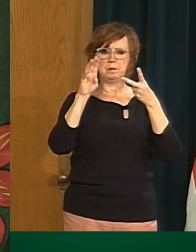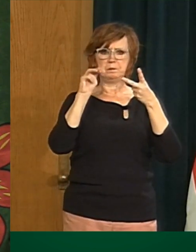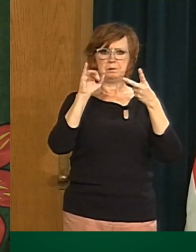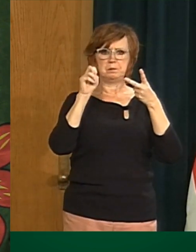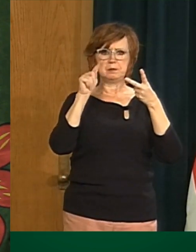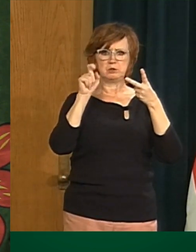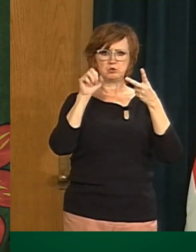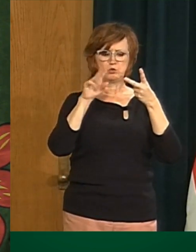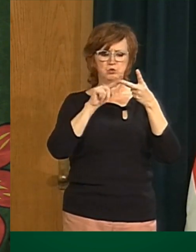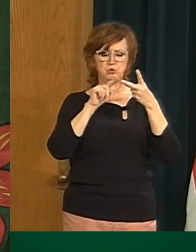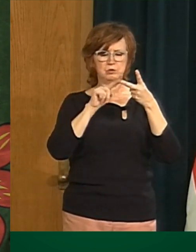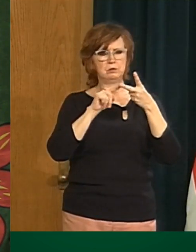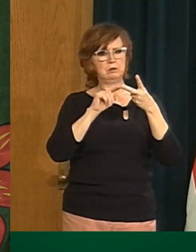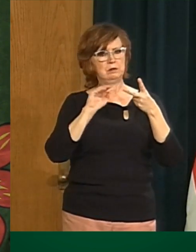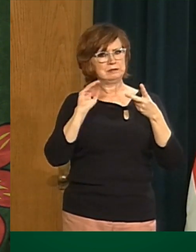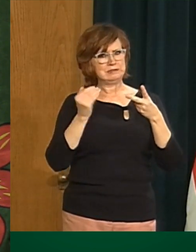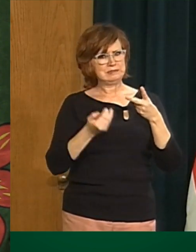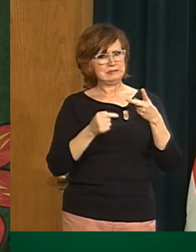are starting to